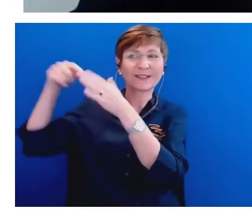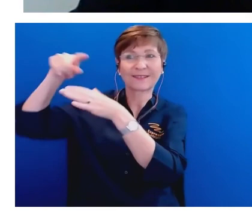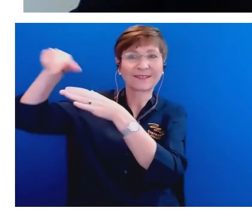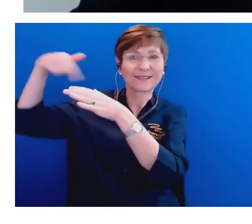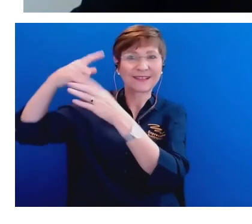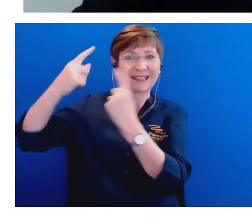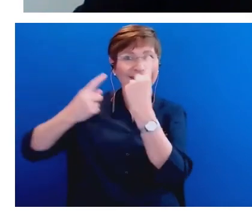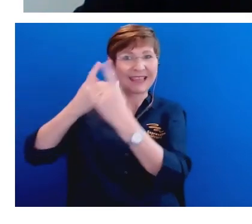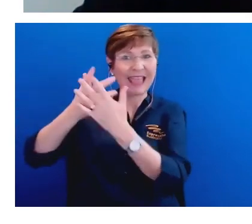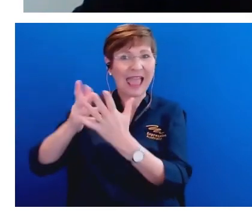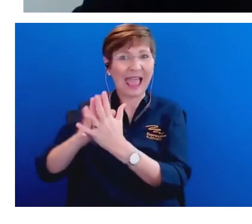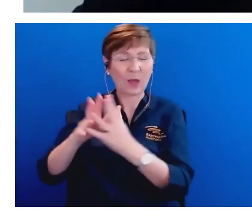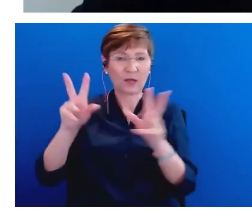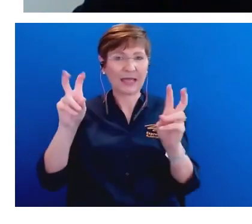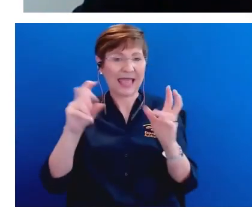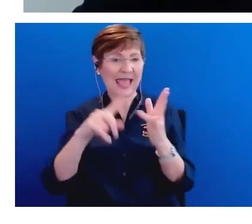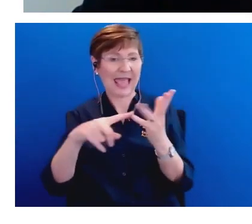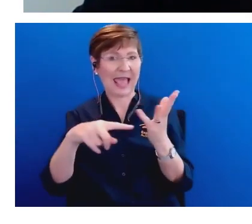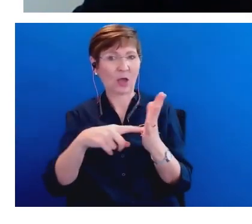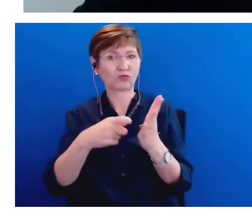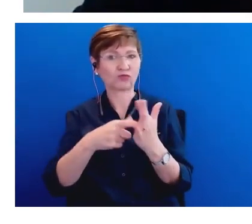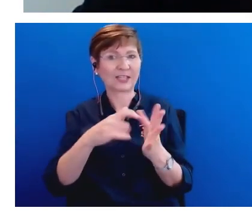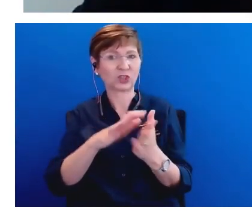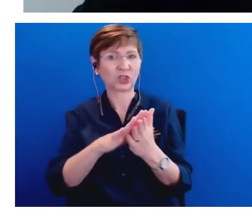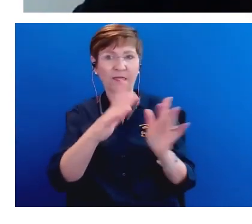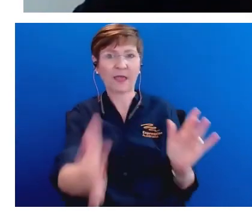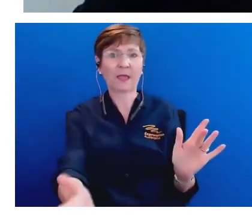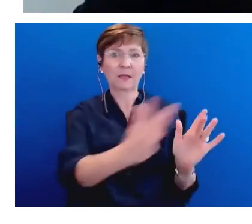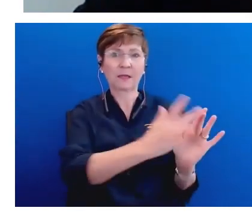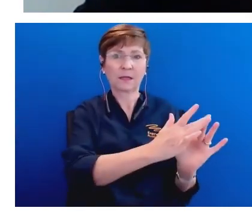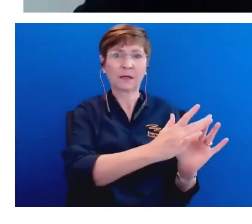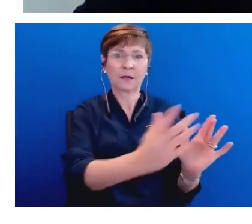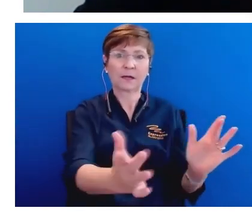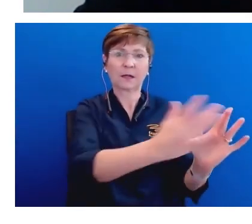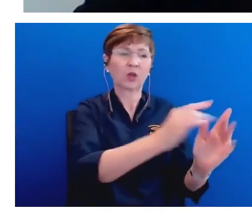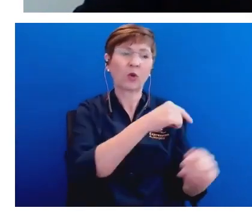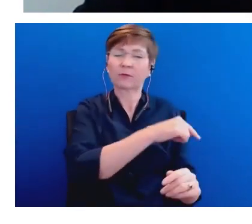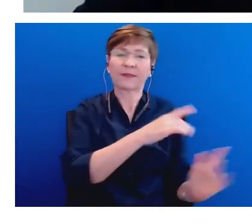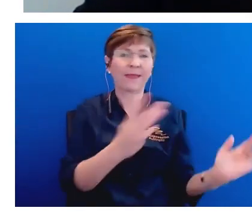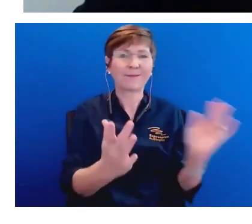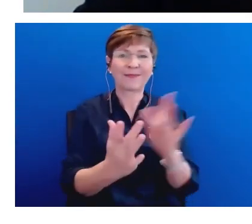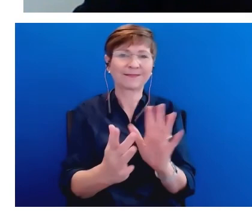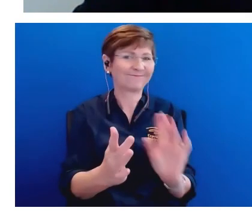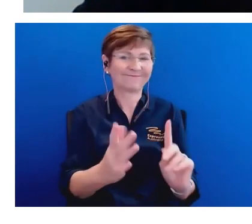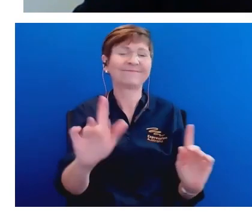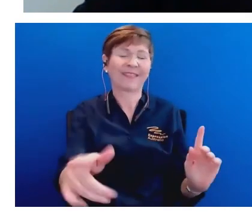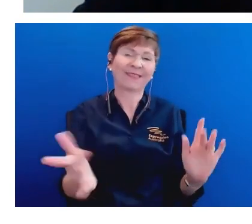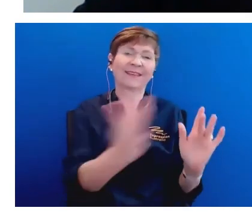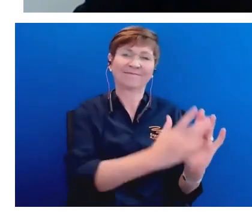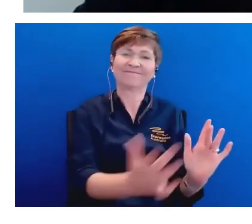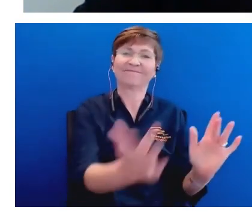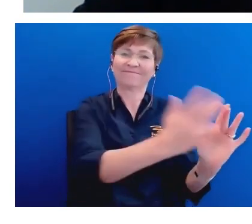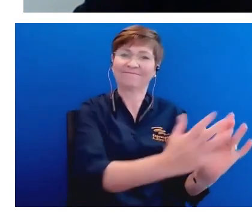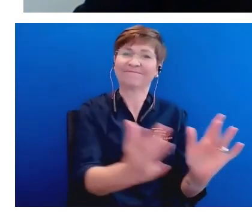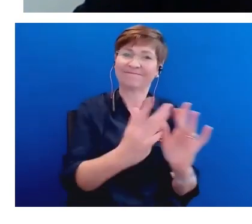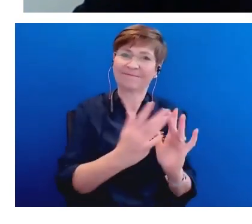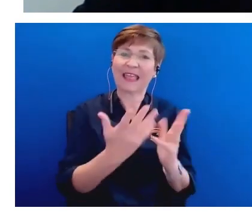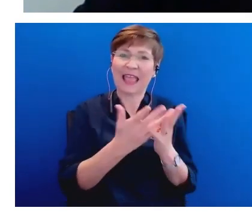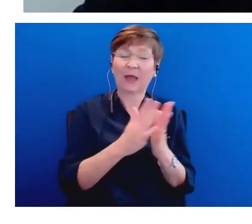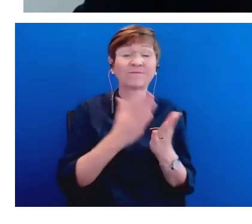do outreach right now? So work is happening, but it's undoubtedly a difficult